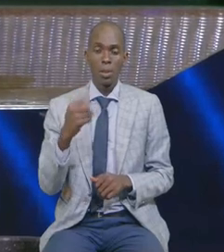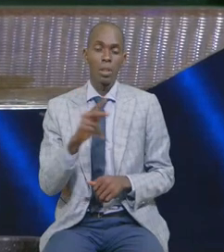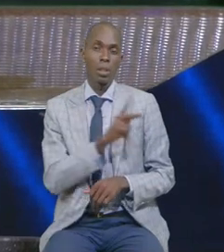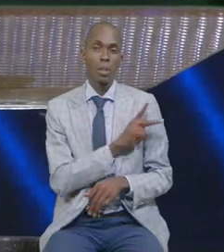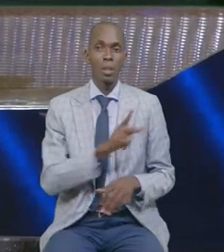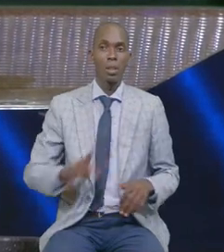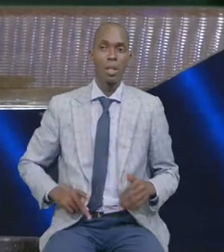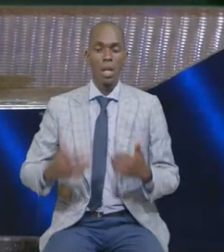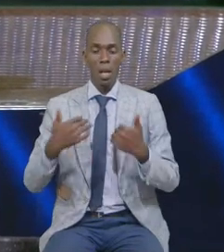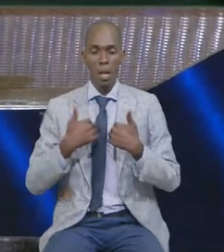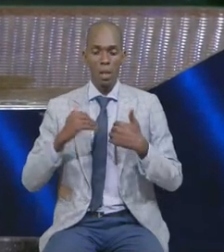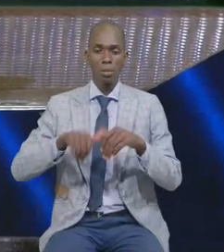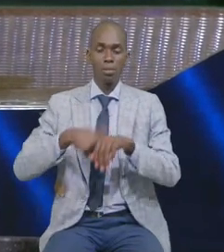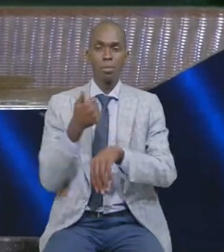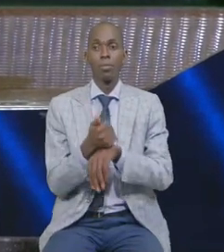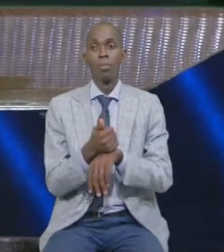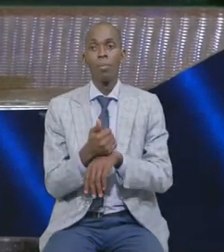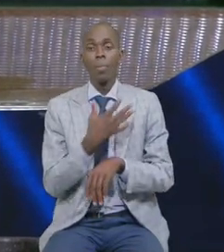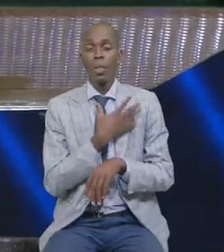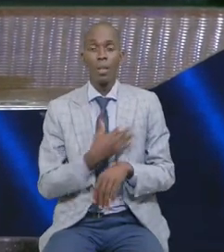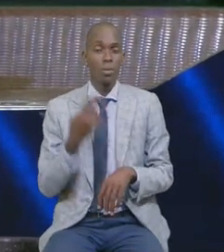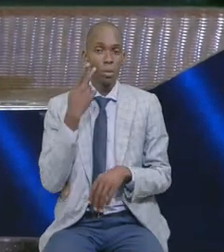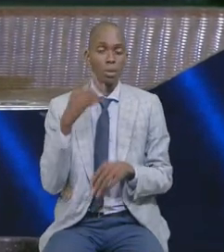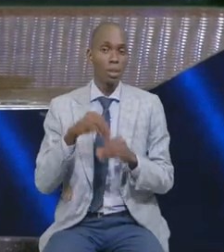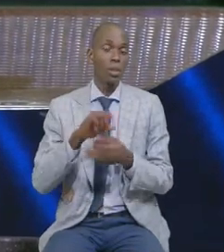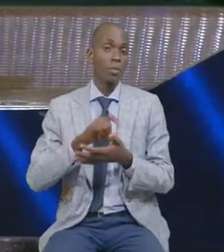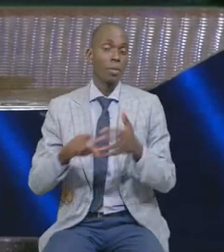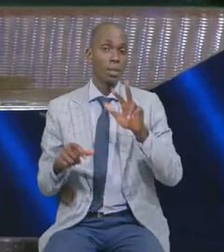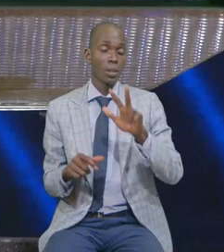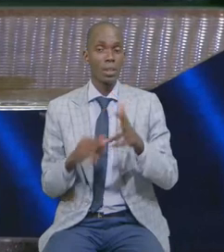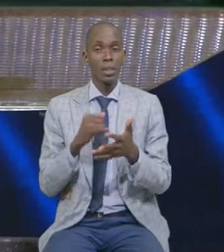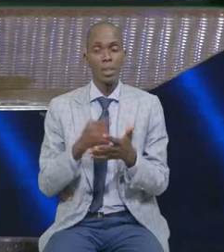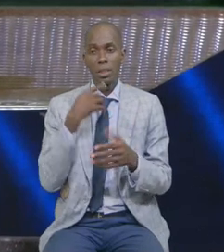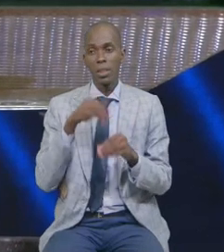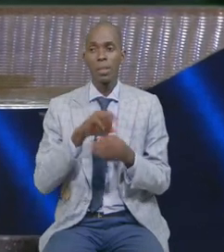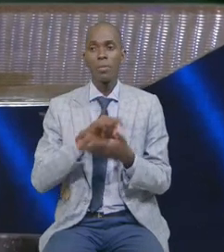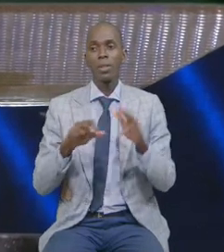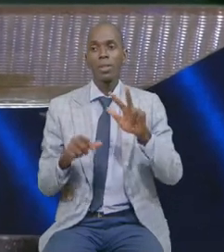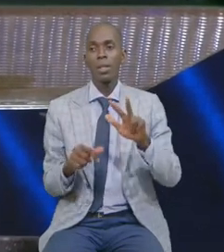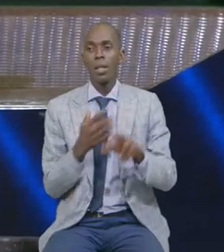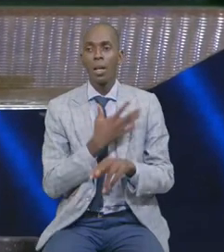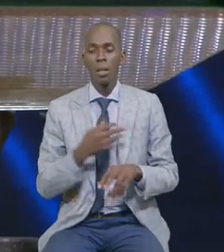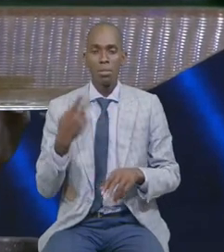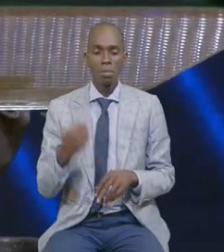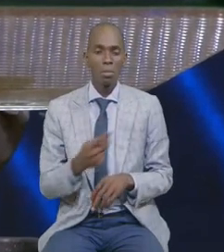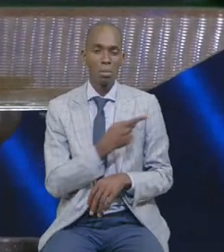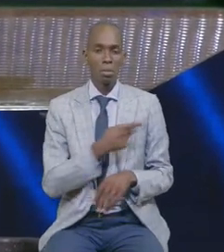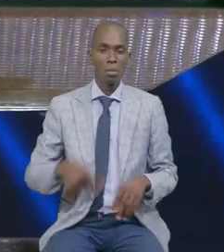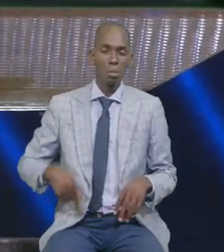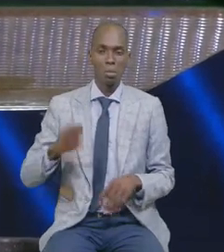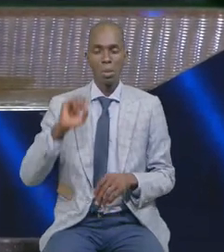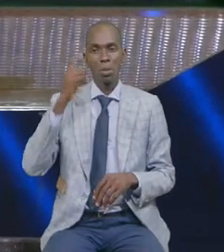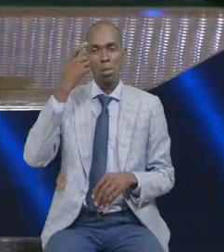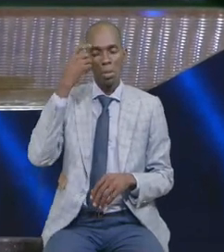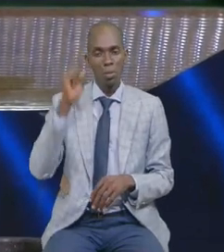king had set up. And then we're told in verse 3, it said, then the princes and the governors and the captains